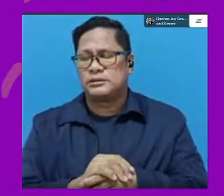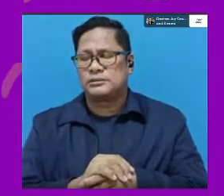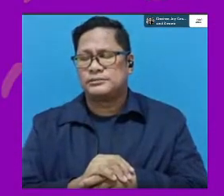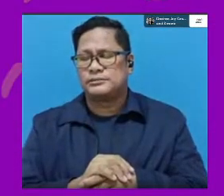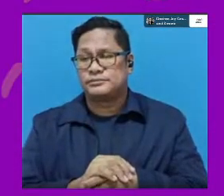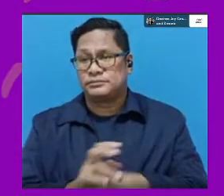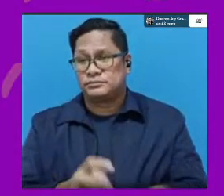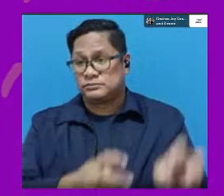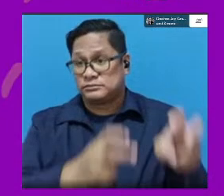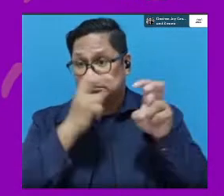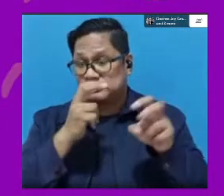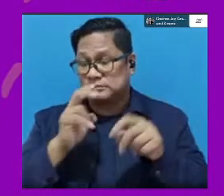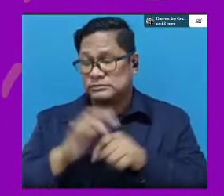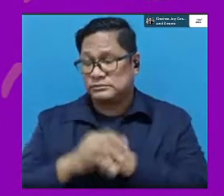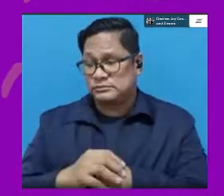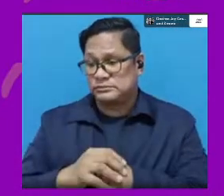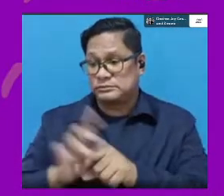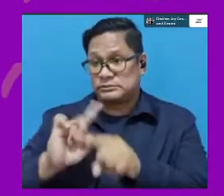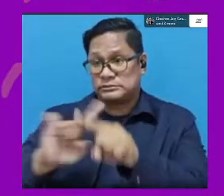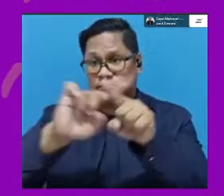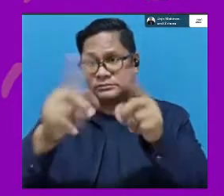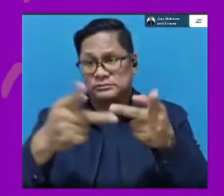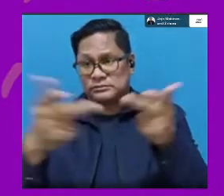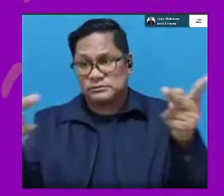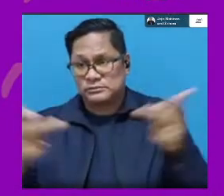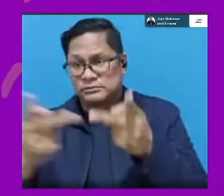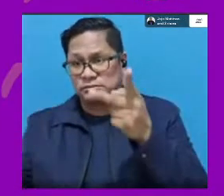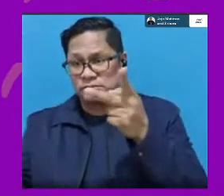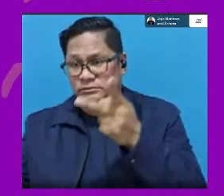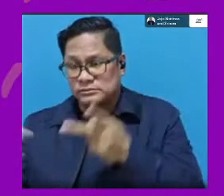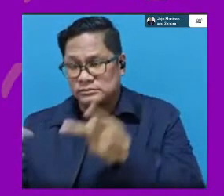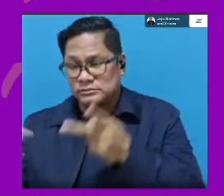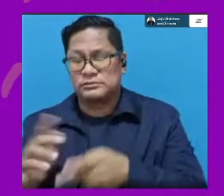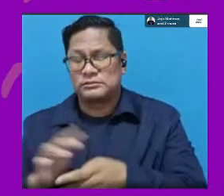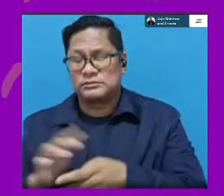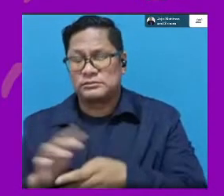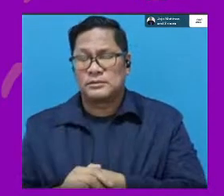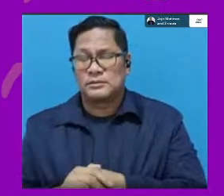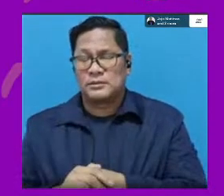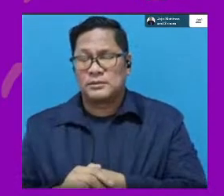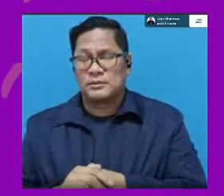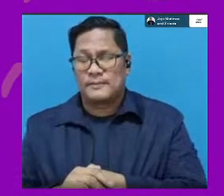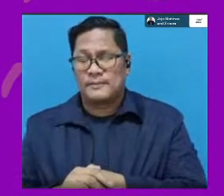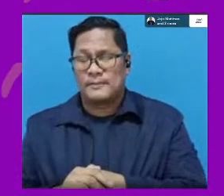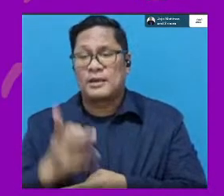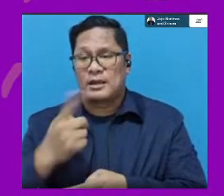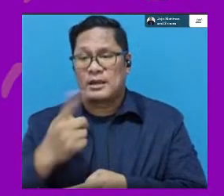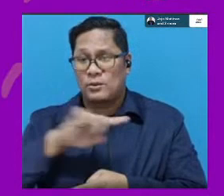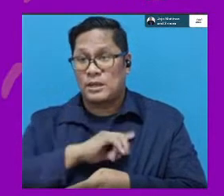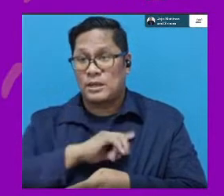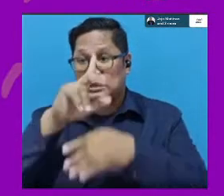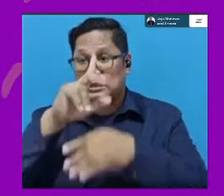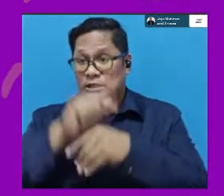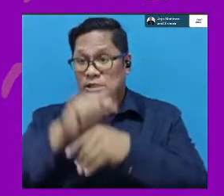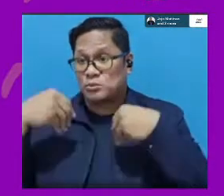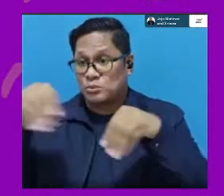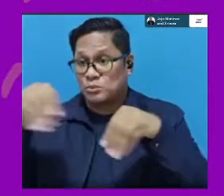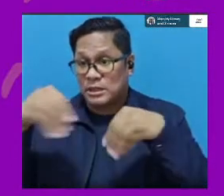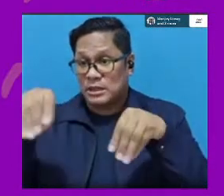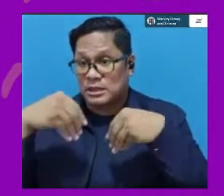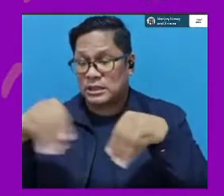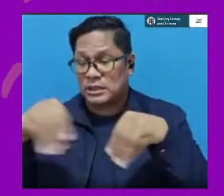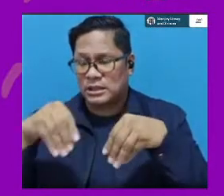in the places that are our traditional markets for our